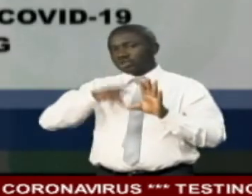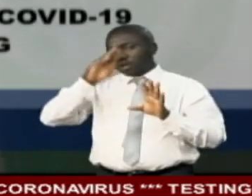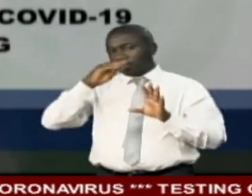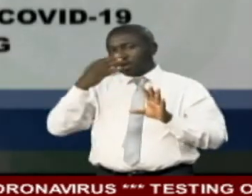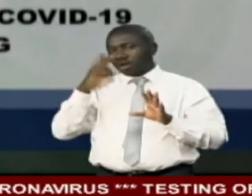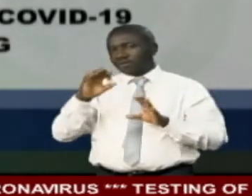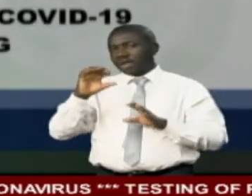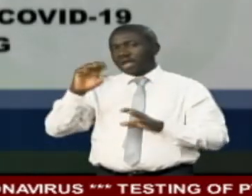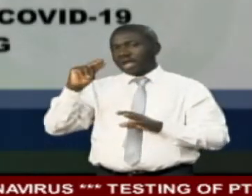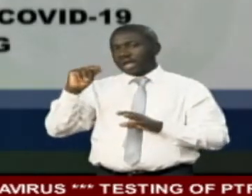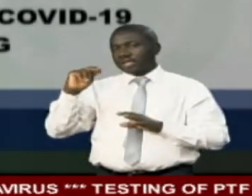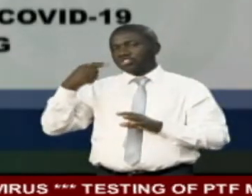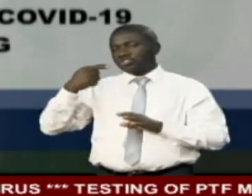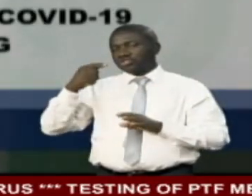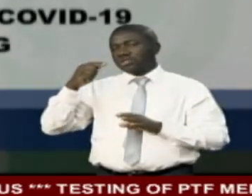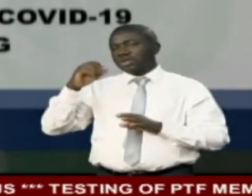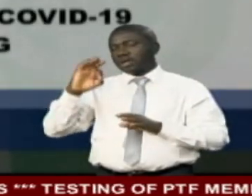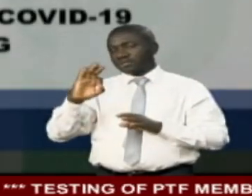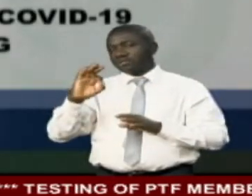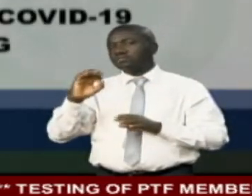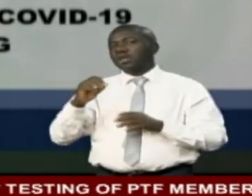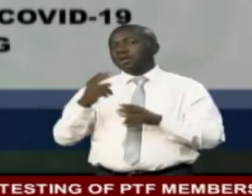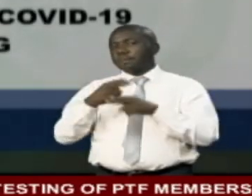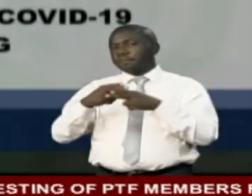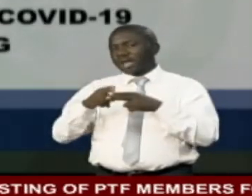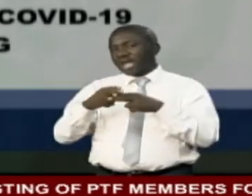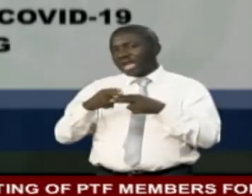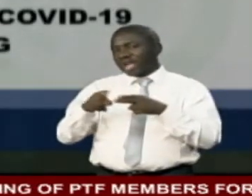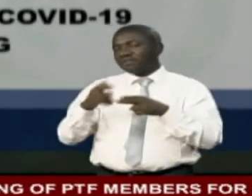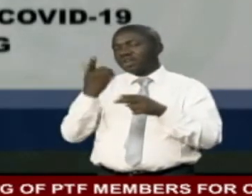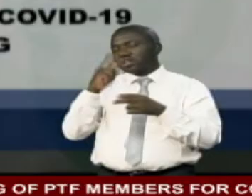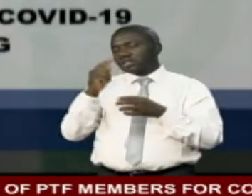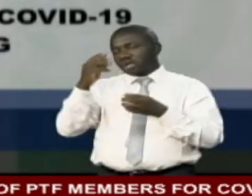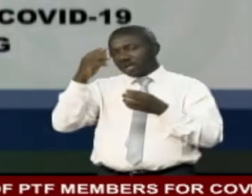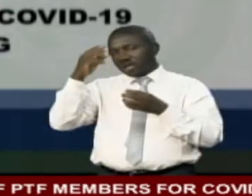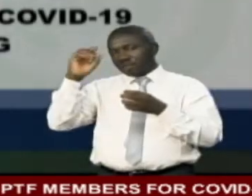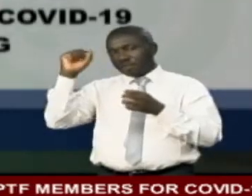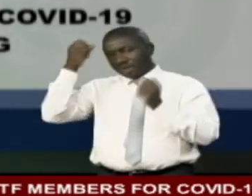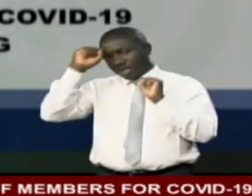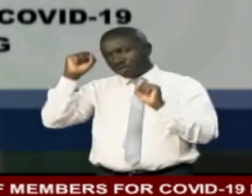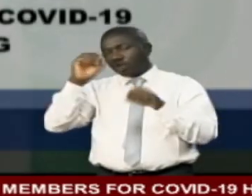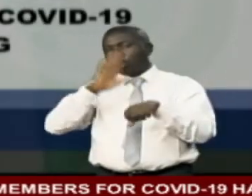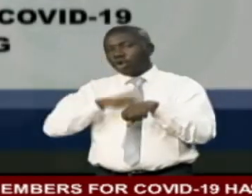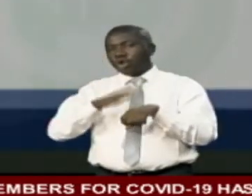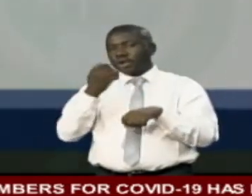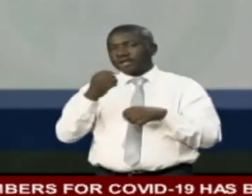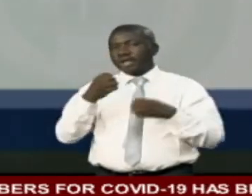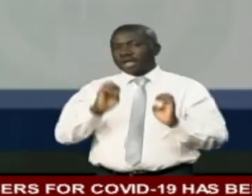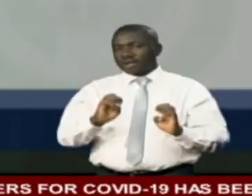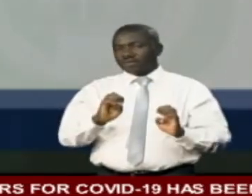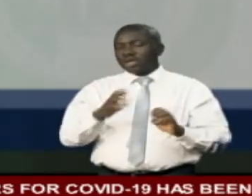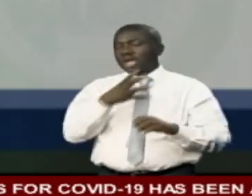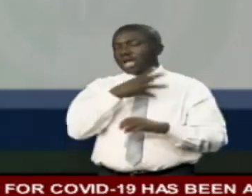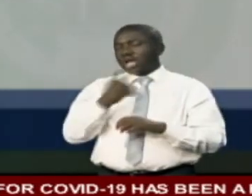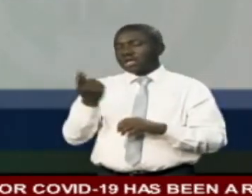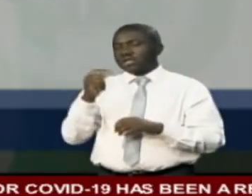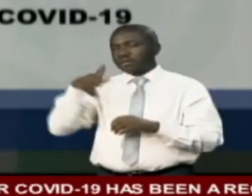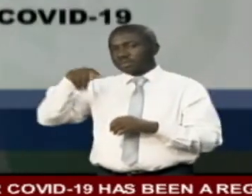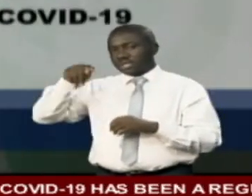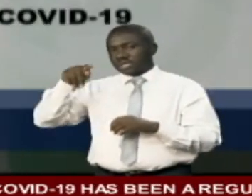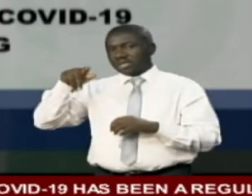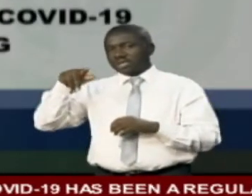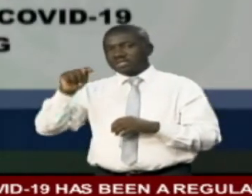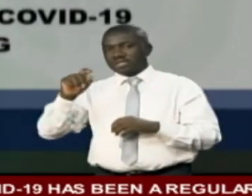NGF Subcommittee briefed NGF on the coordinated efforts with Presidential Task Force on COVID-19 on